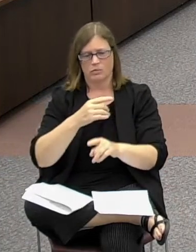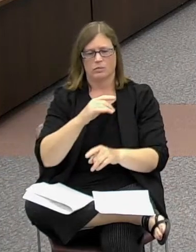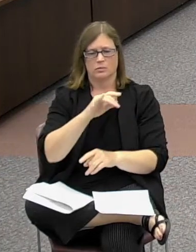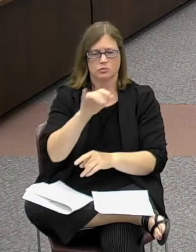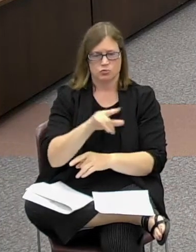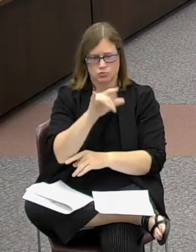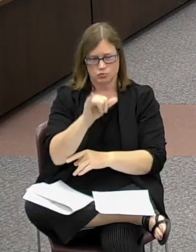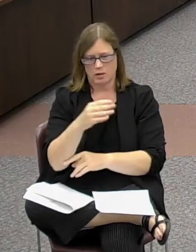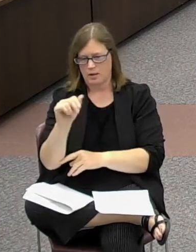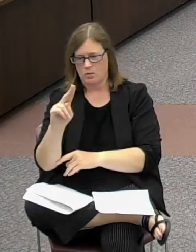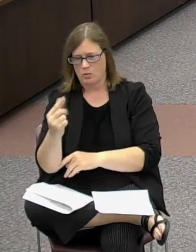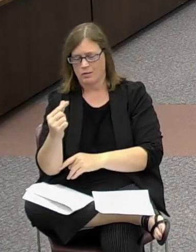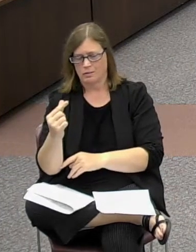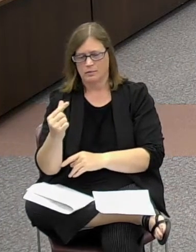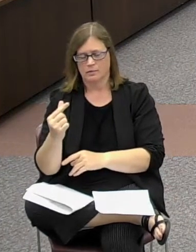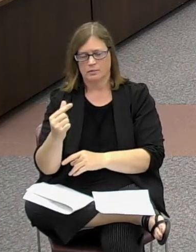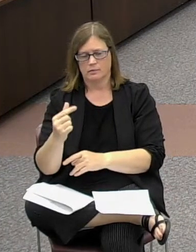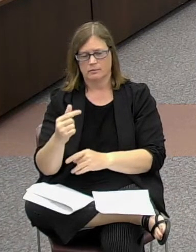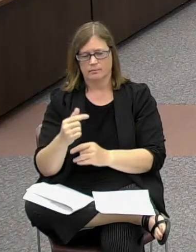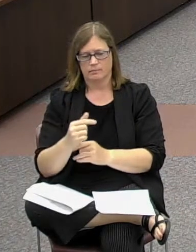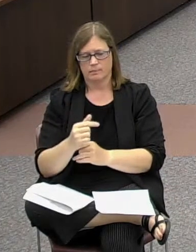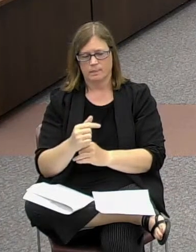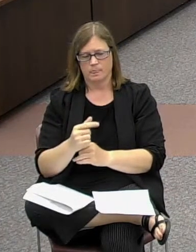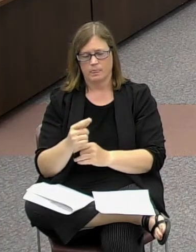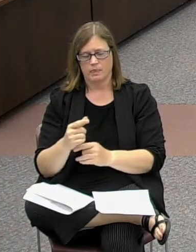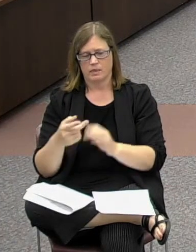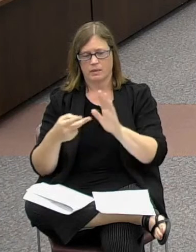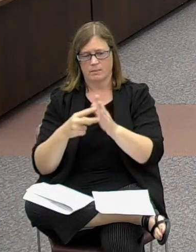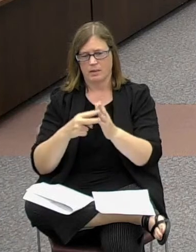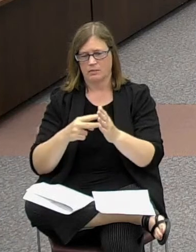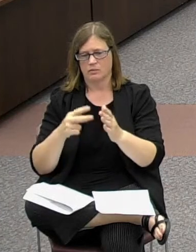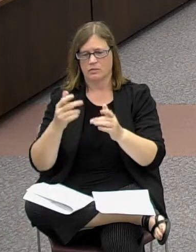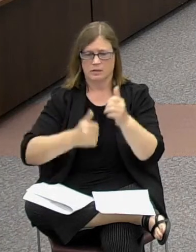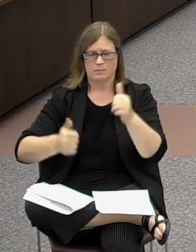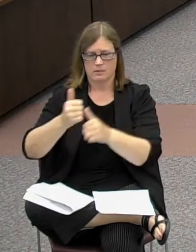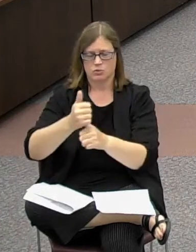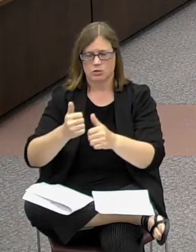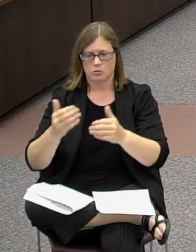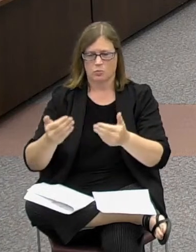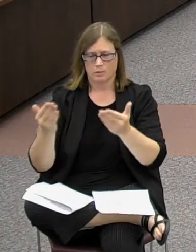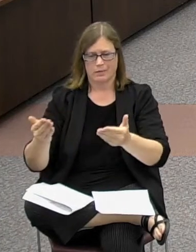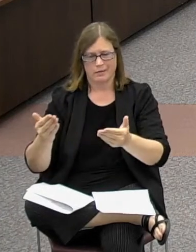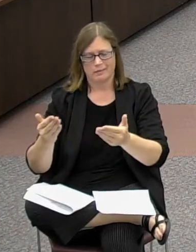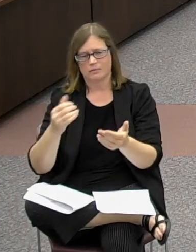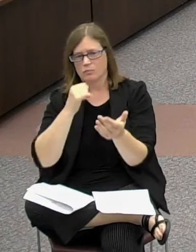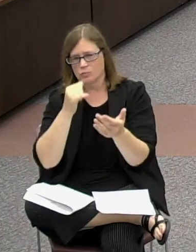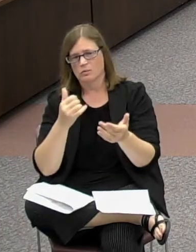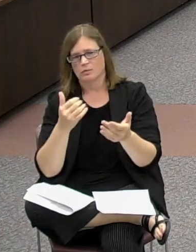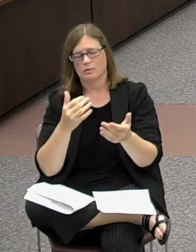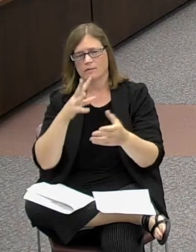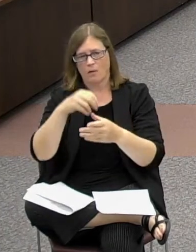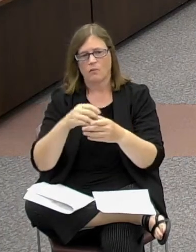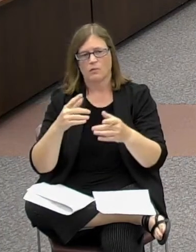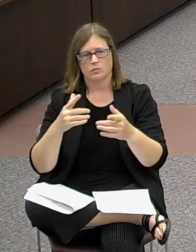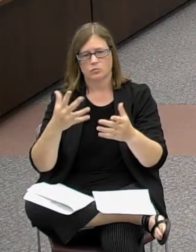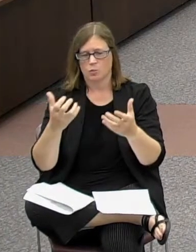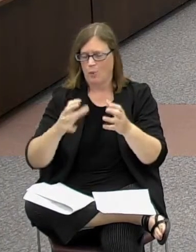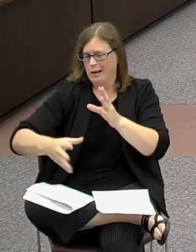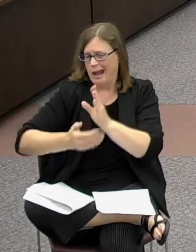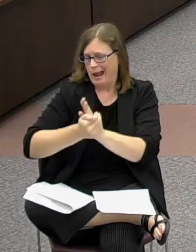That specifically excluded at that point in time administrator recommendations for hire. So we are looking to add